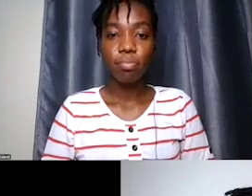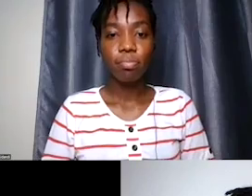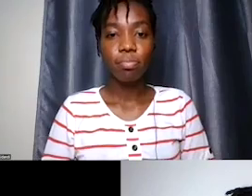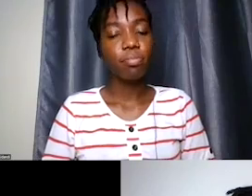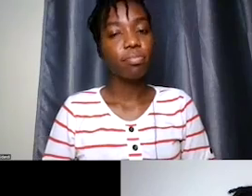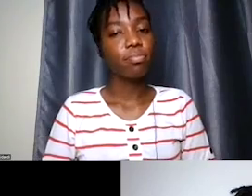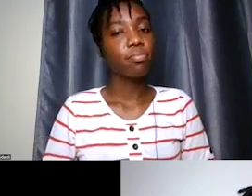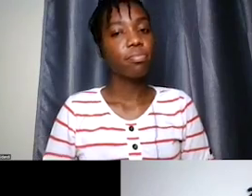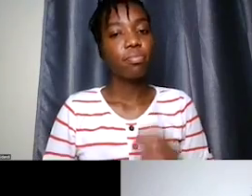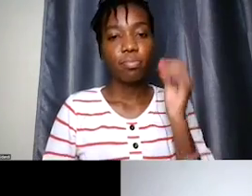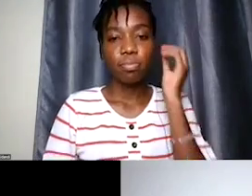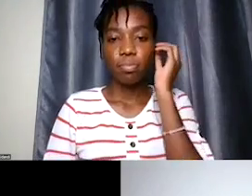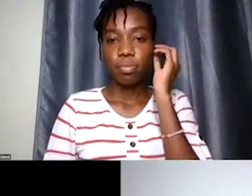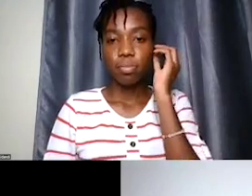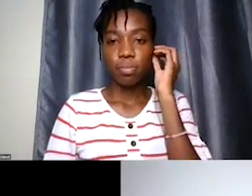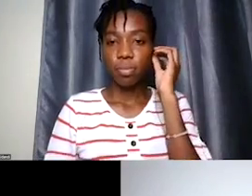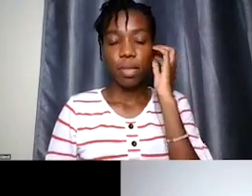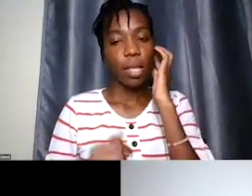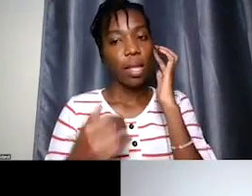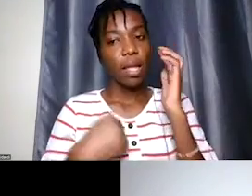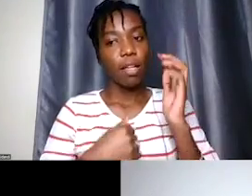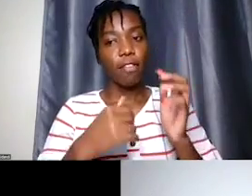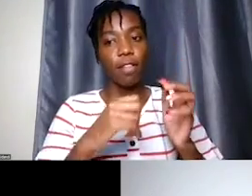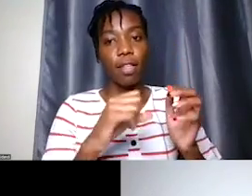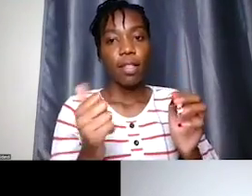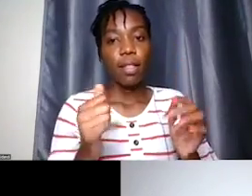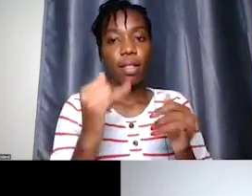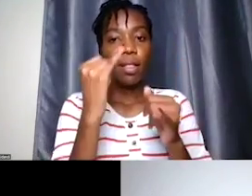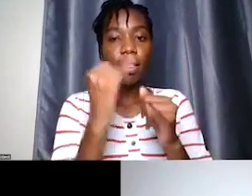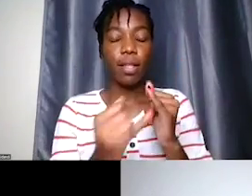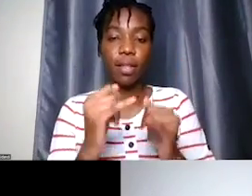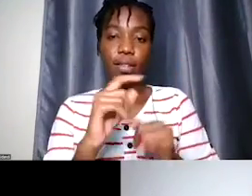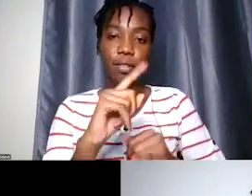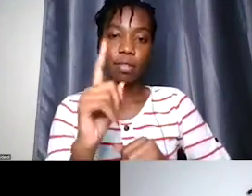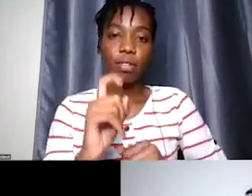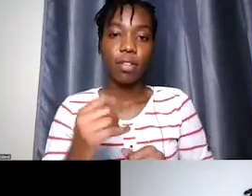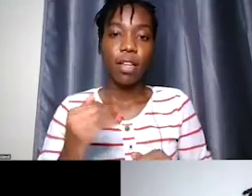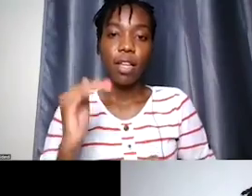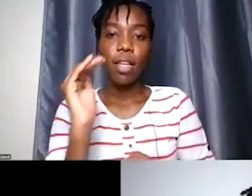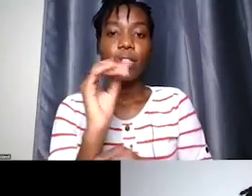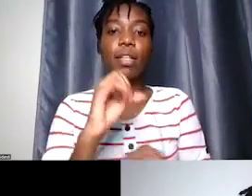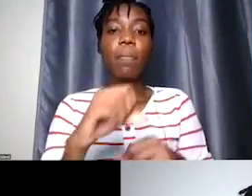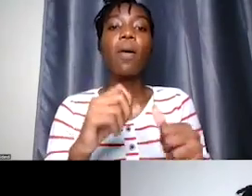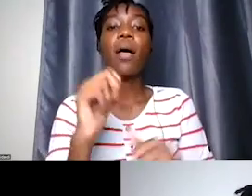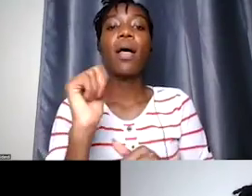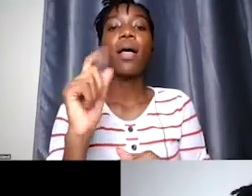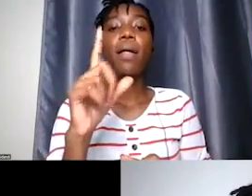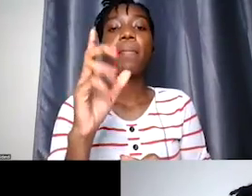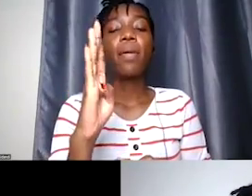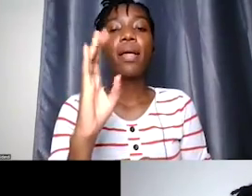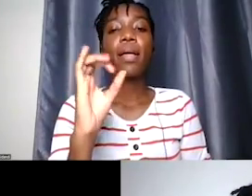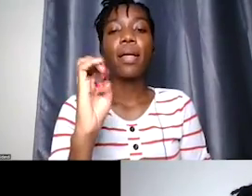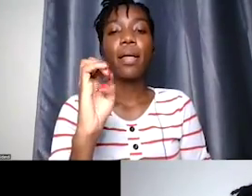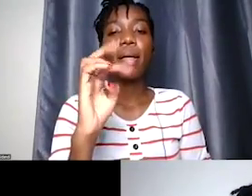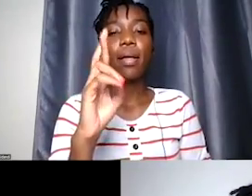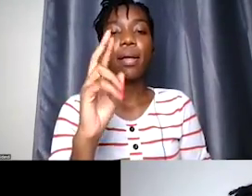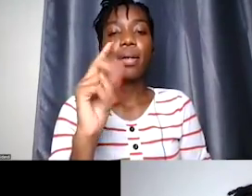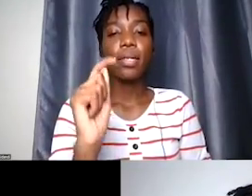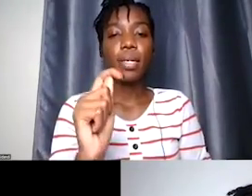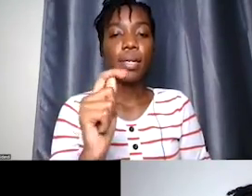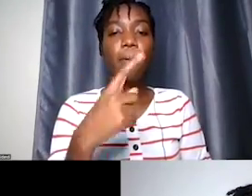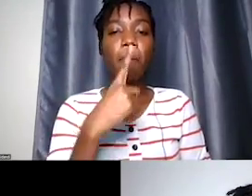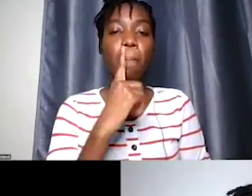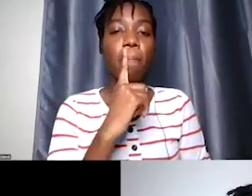please get in touch with me. There's also, I think the last question we'll ask about Albert, who says,